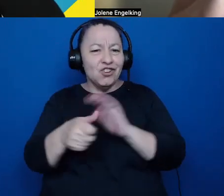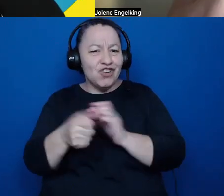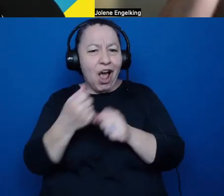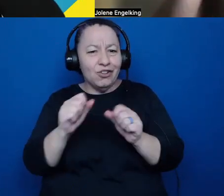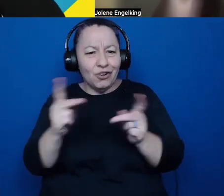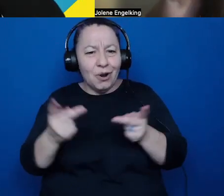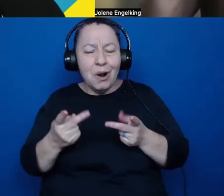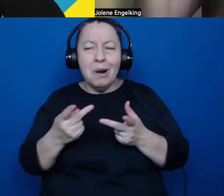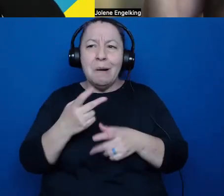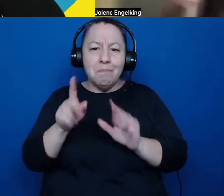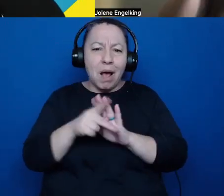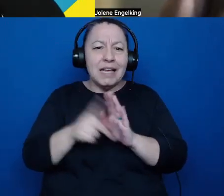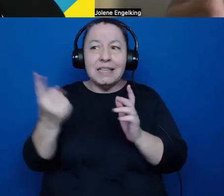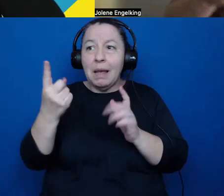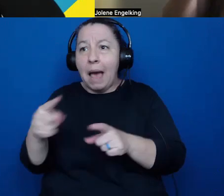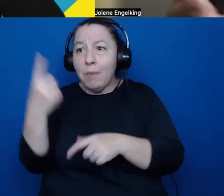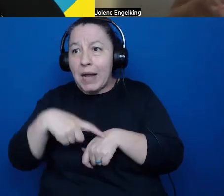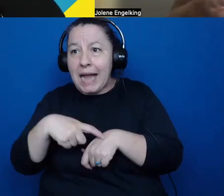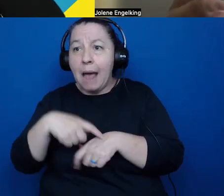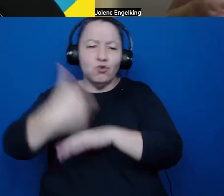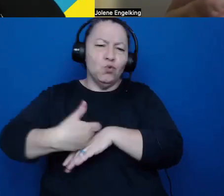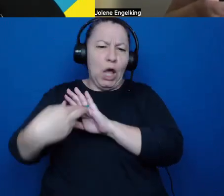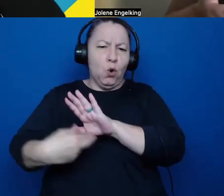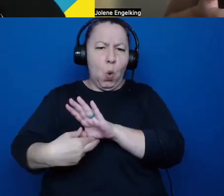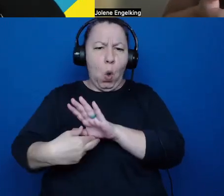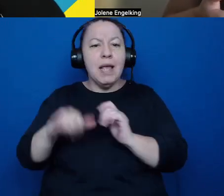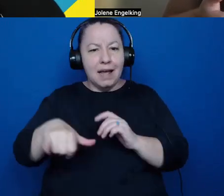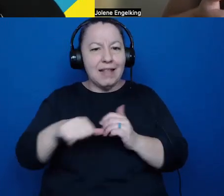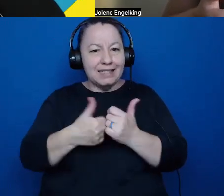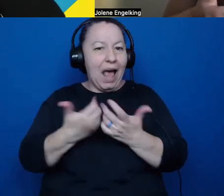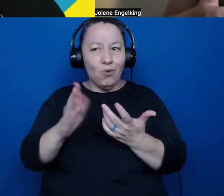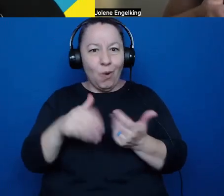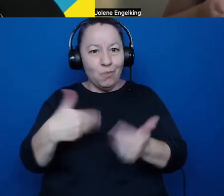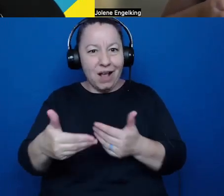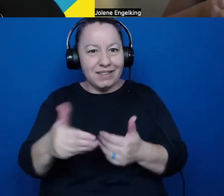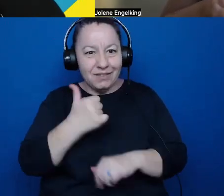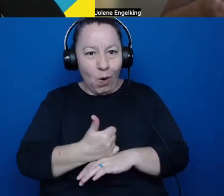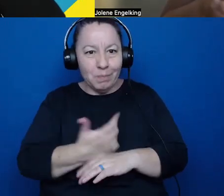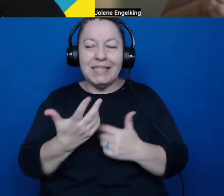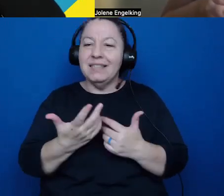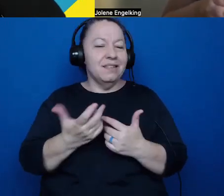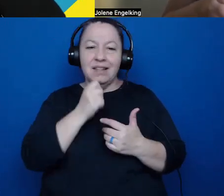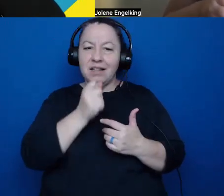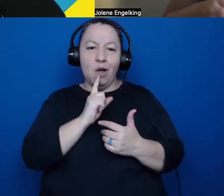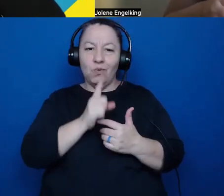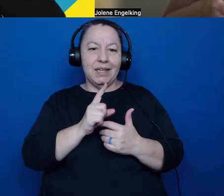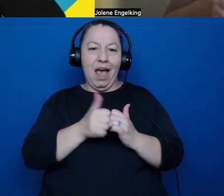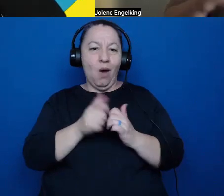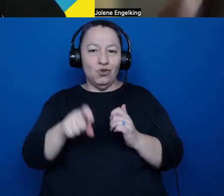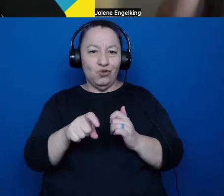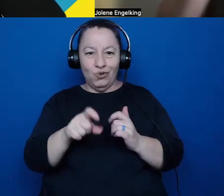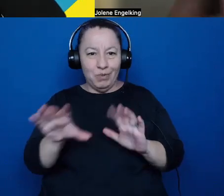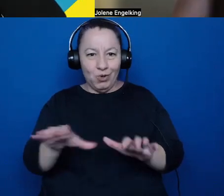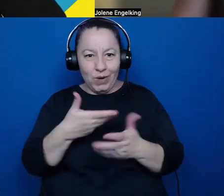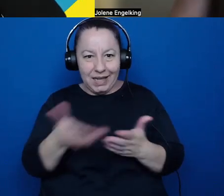one time, so you make a rule and that's how things are really formed. And I don't think that's how we should be doing things. I think that every program every few